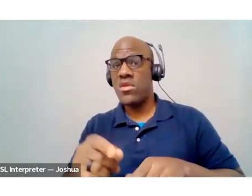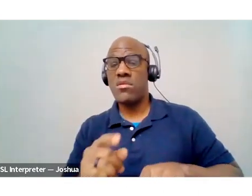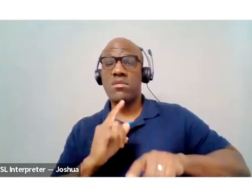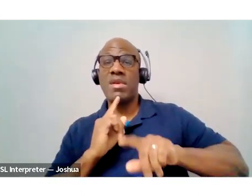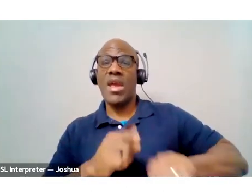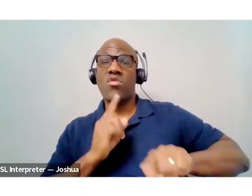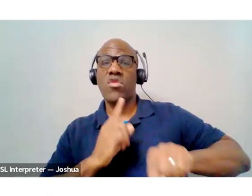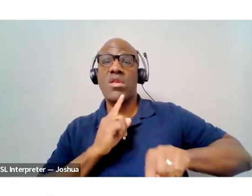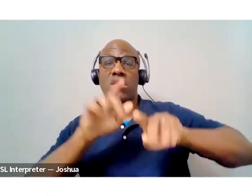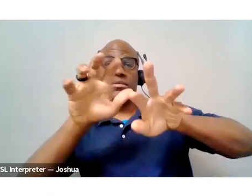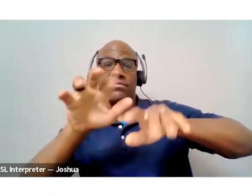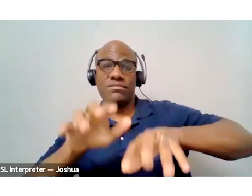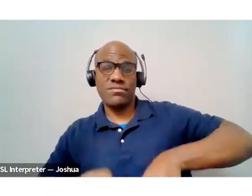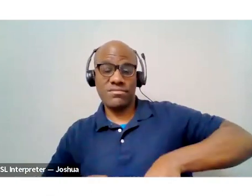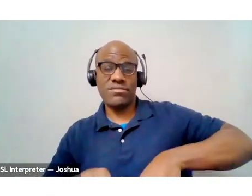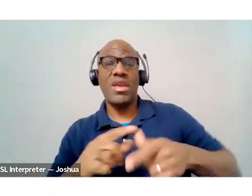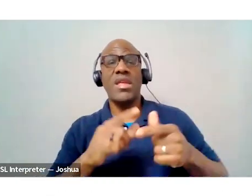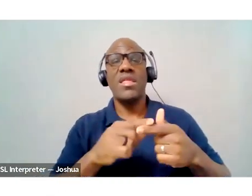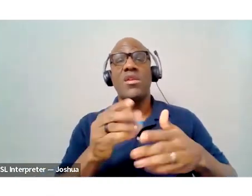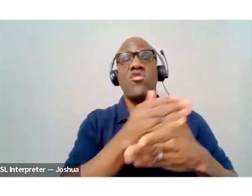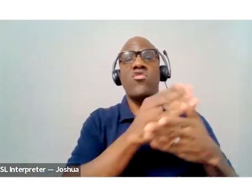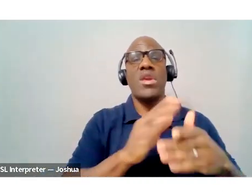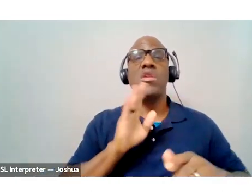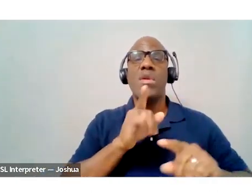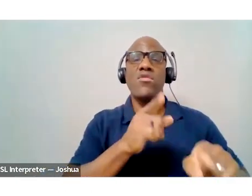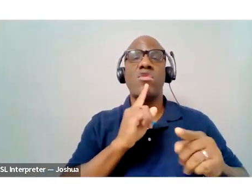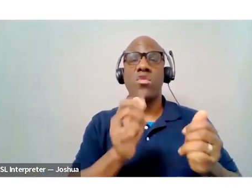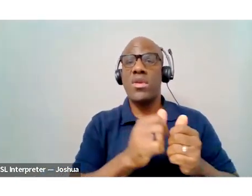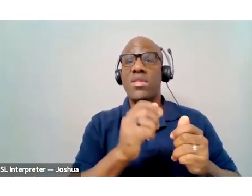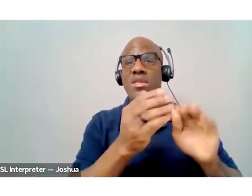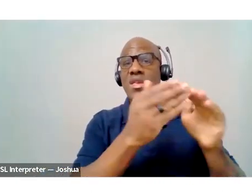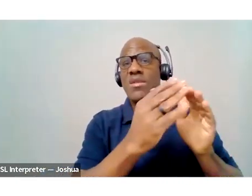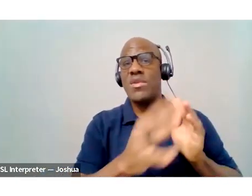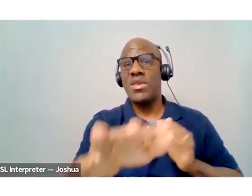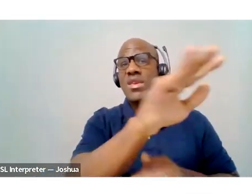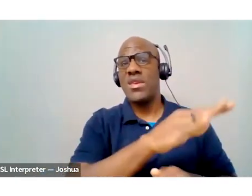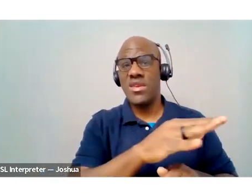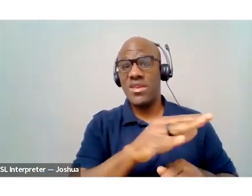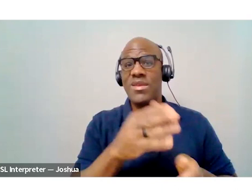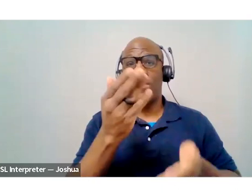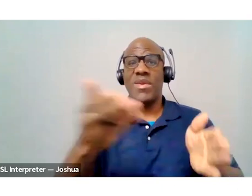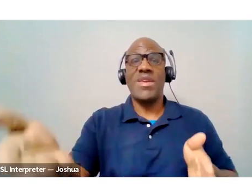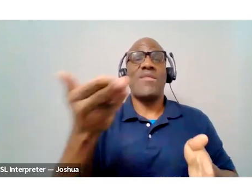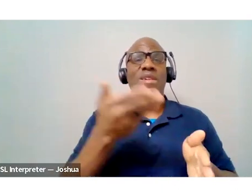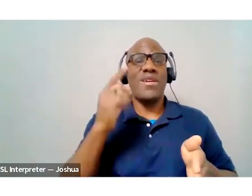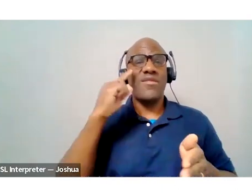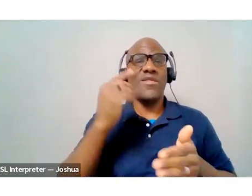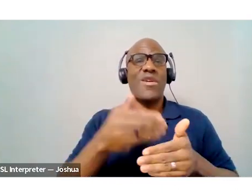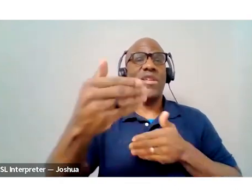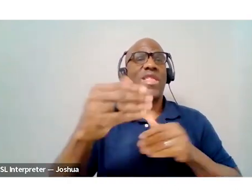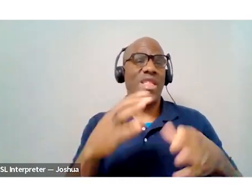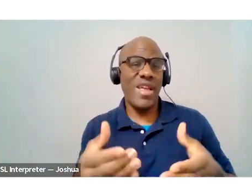the responses with our community. Yeah, And yeah. of course, have Or you back maybe for another another quick class. video.